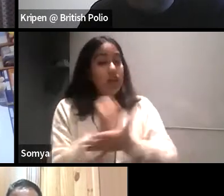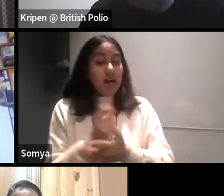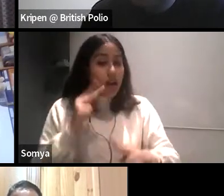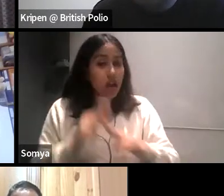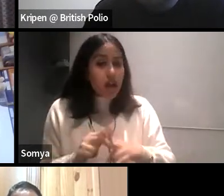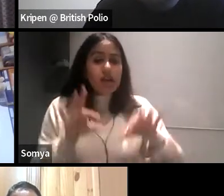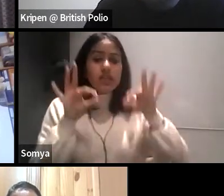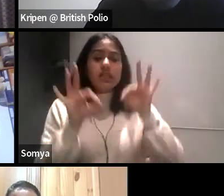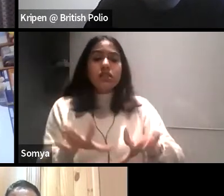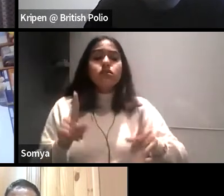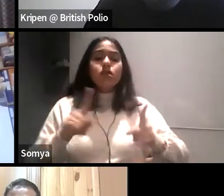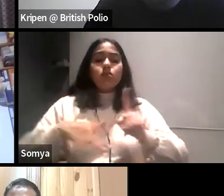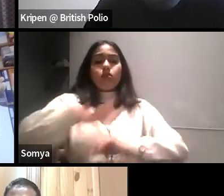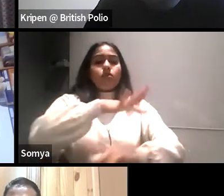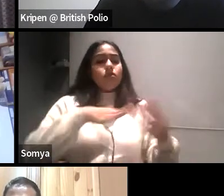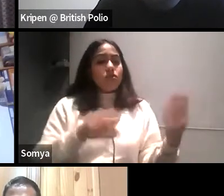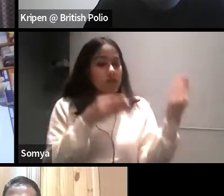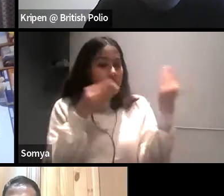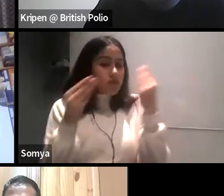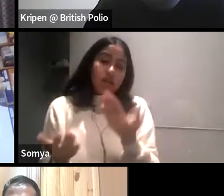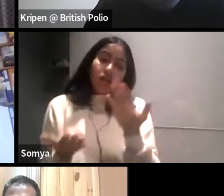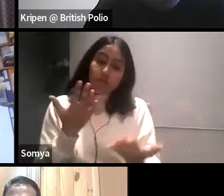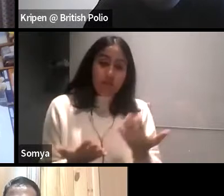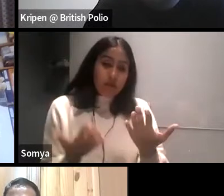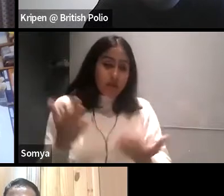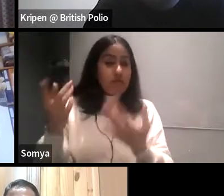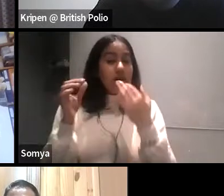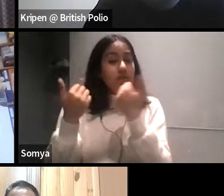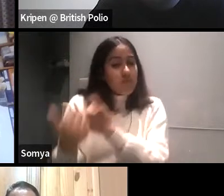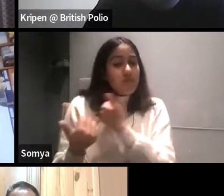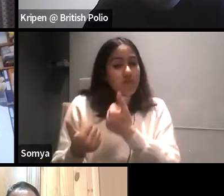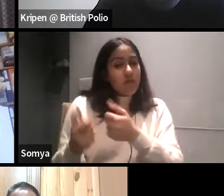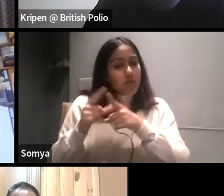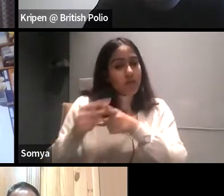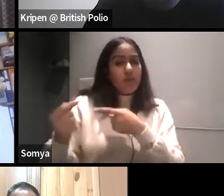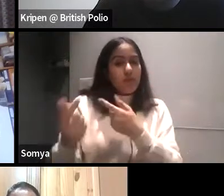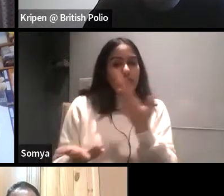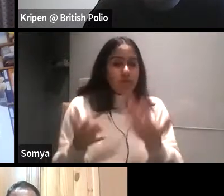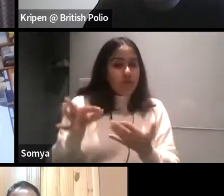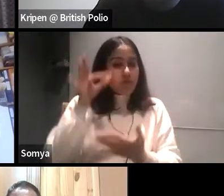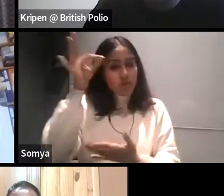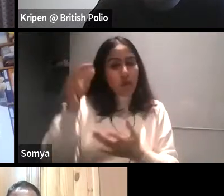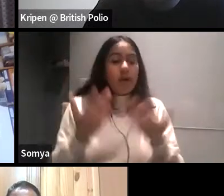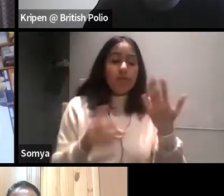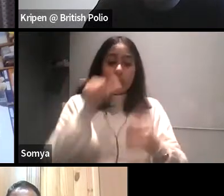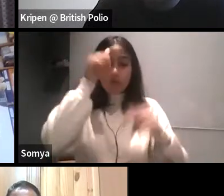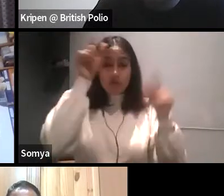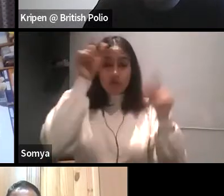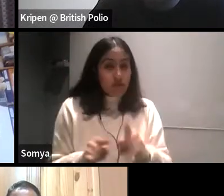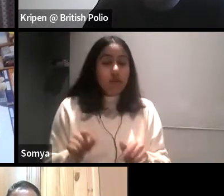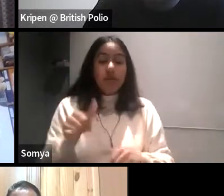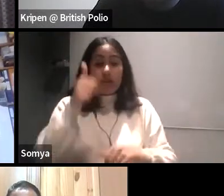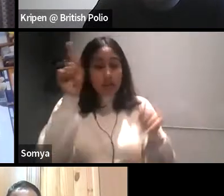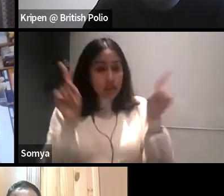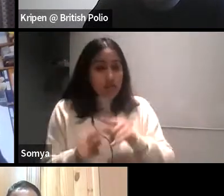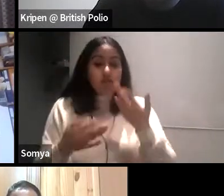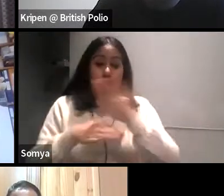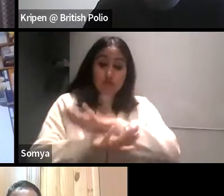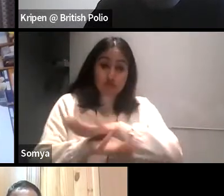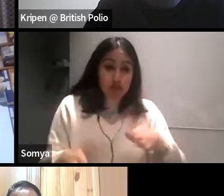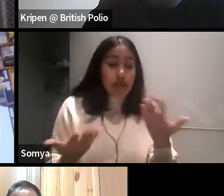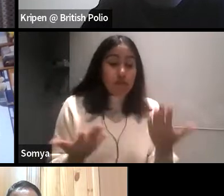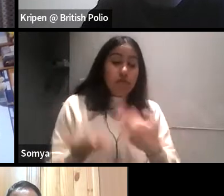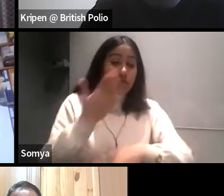them a sustainable environment, I think we are making them for good. At one point of time in India, a child with such kind